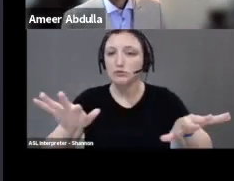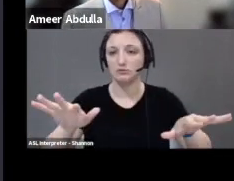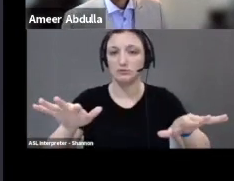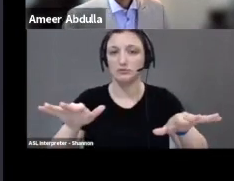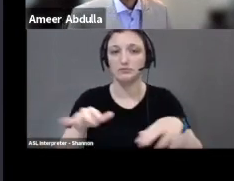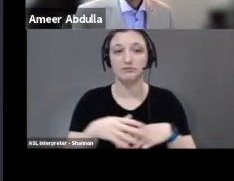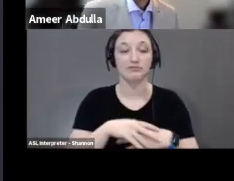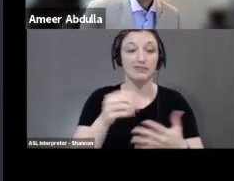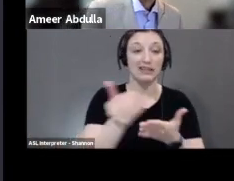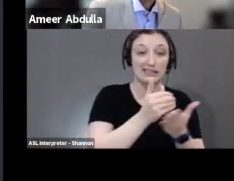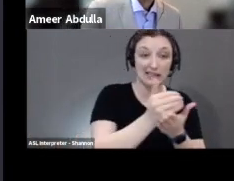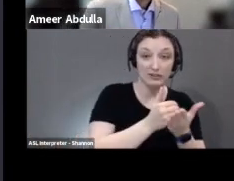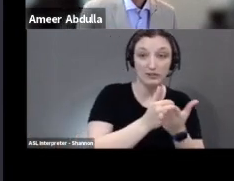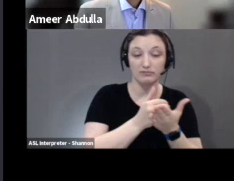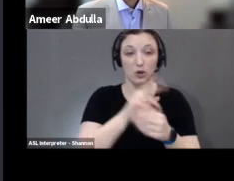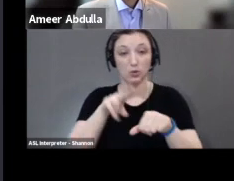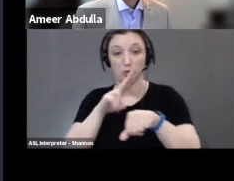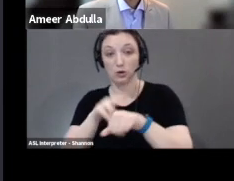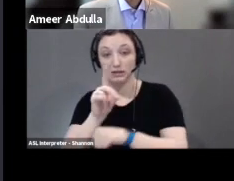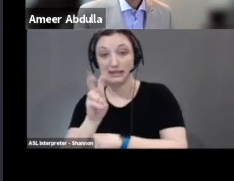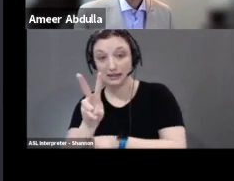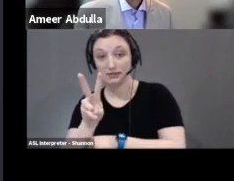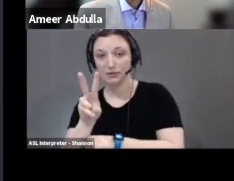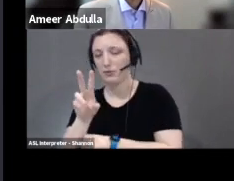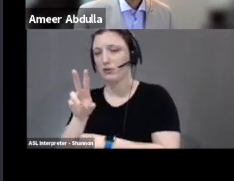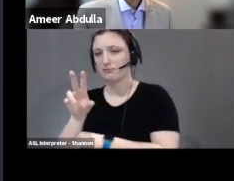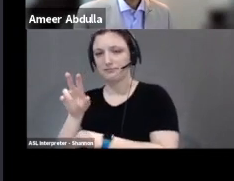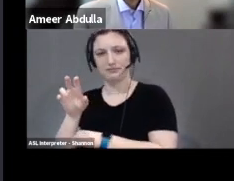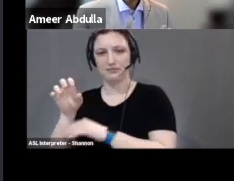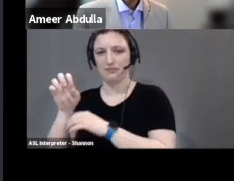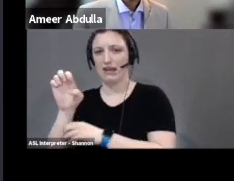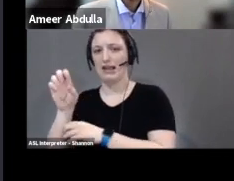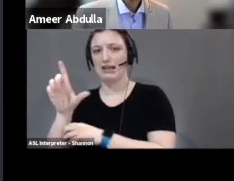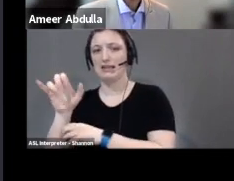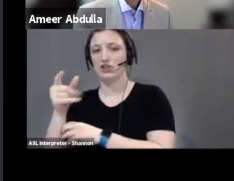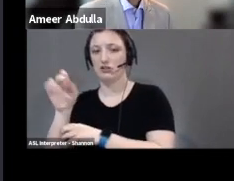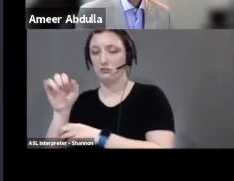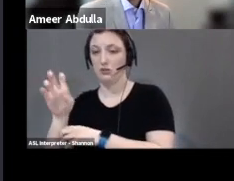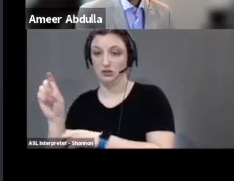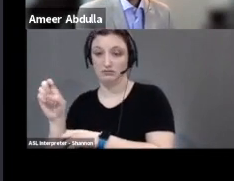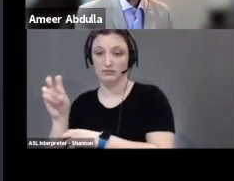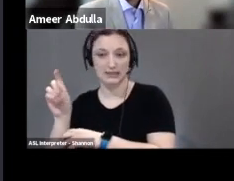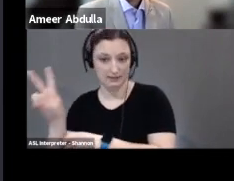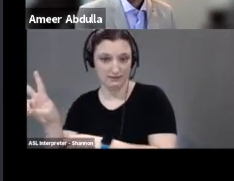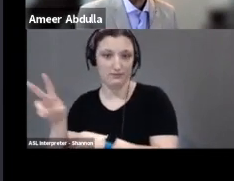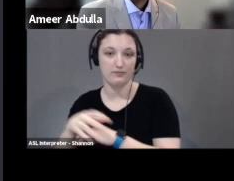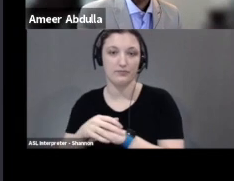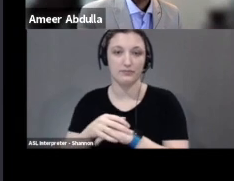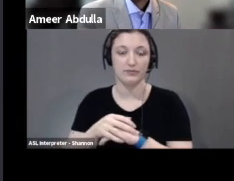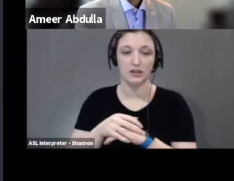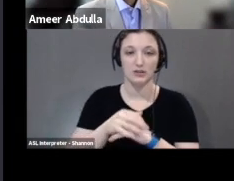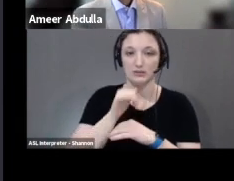regular dividend, or eligible dividend? Not going to include the capital dividend or CDA, but we're going to do just the first